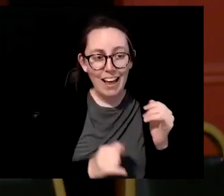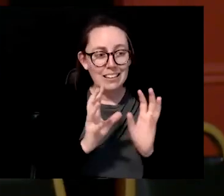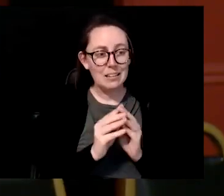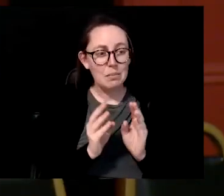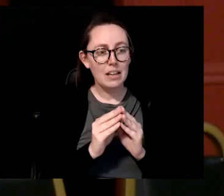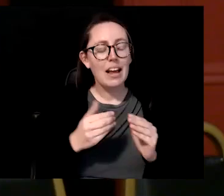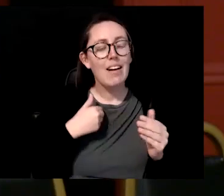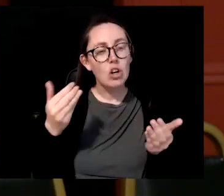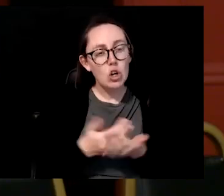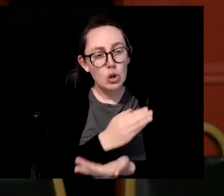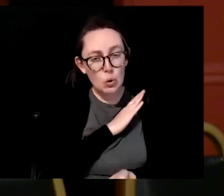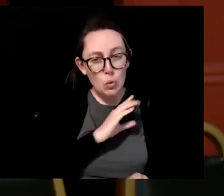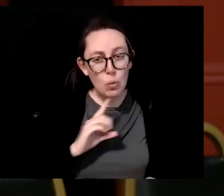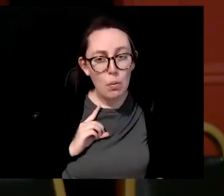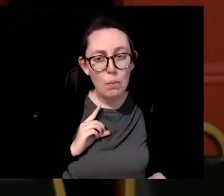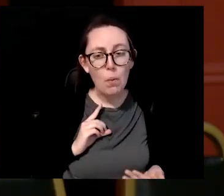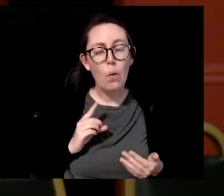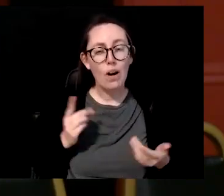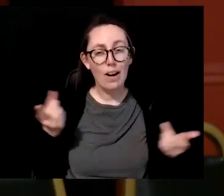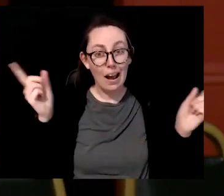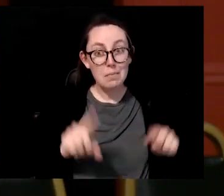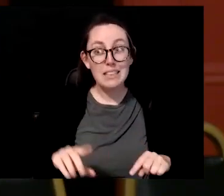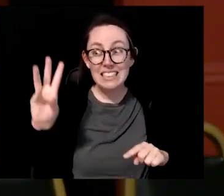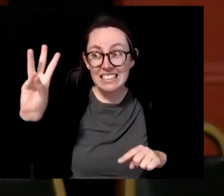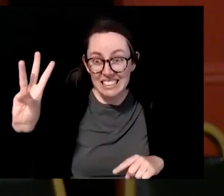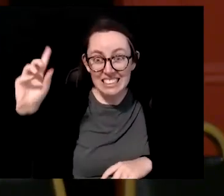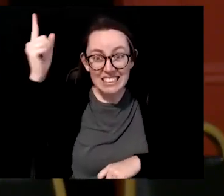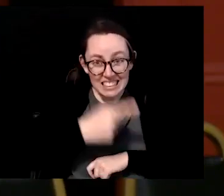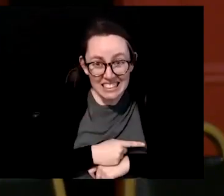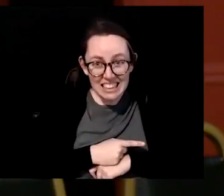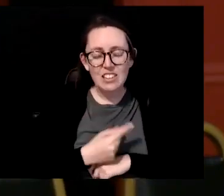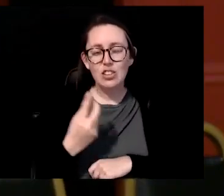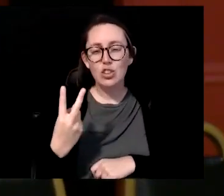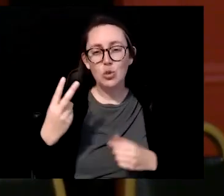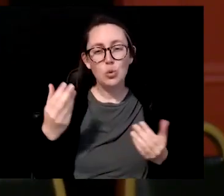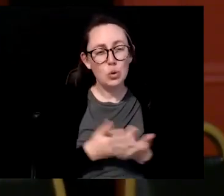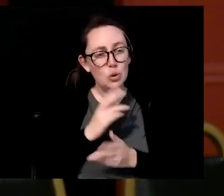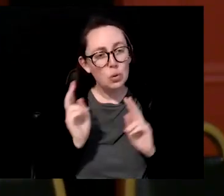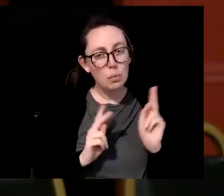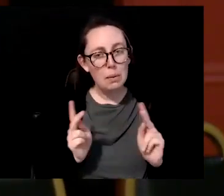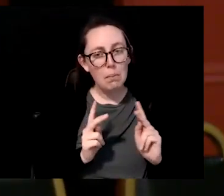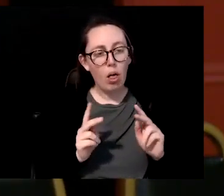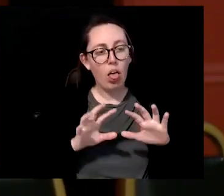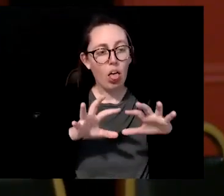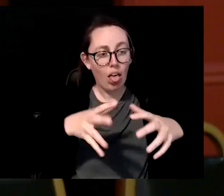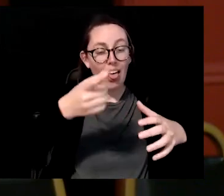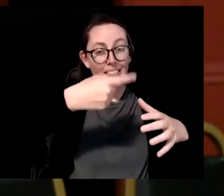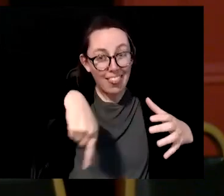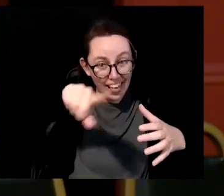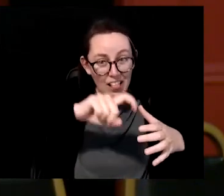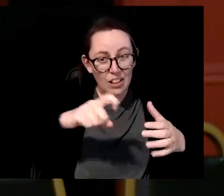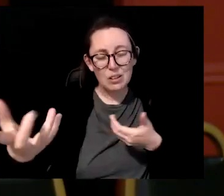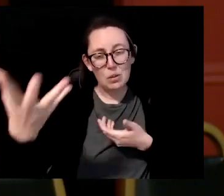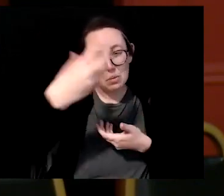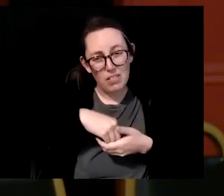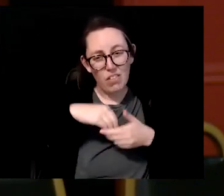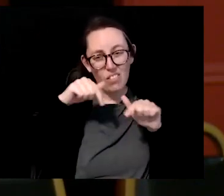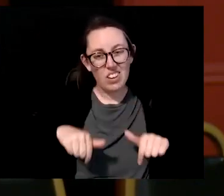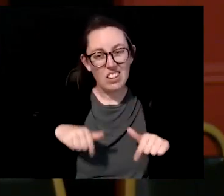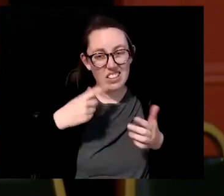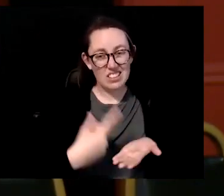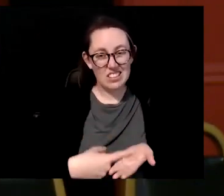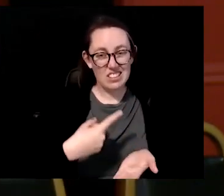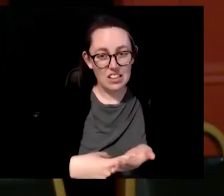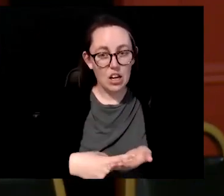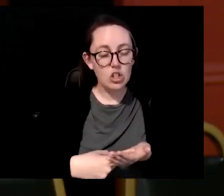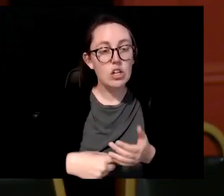they're going to be two new people on it they're the ones that need to be involved in this discussion they're the ones that need to be